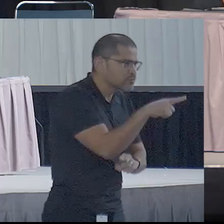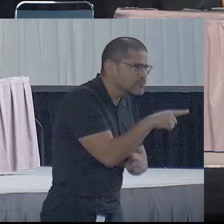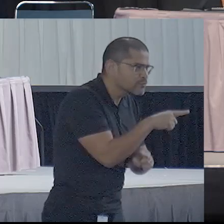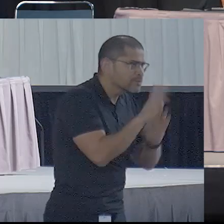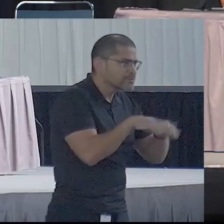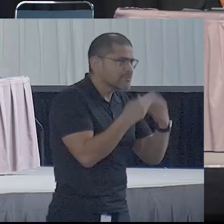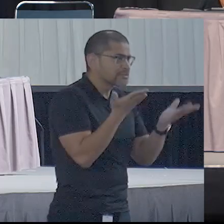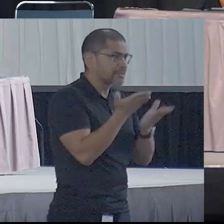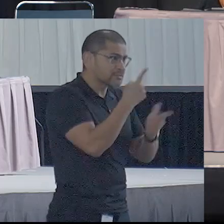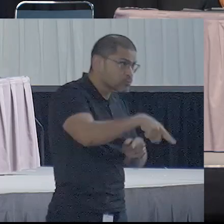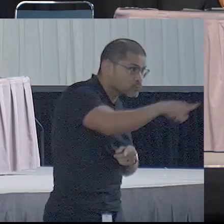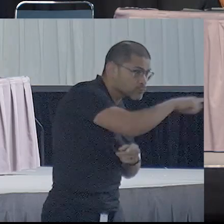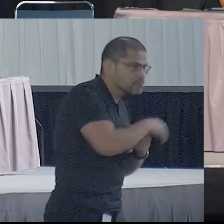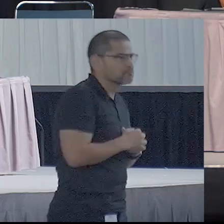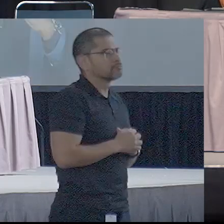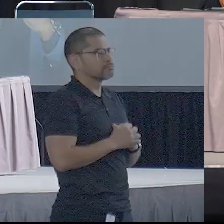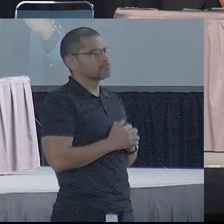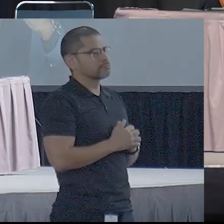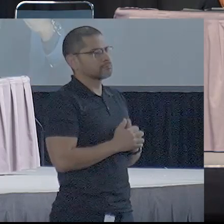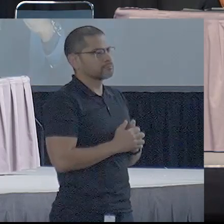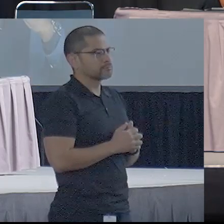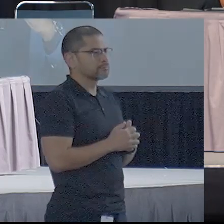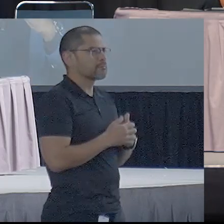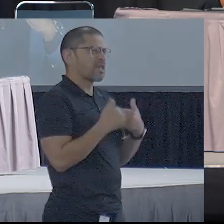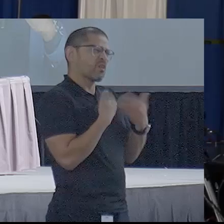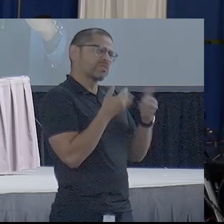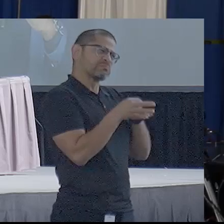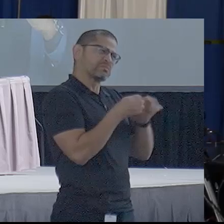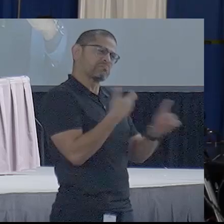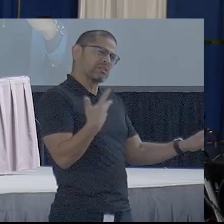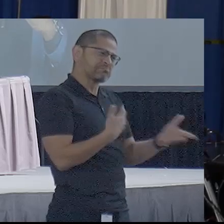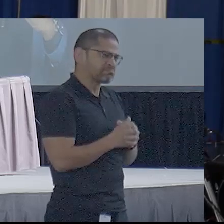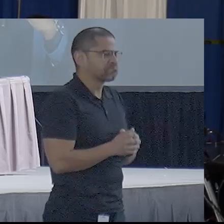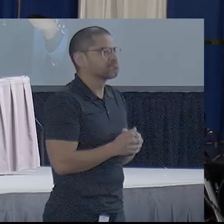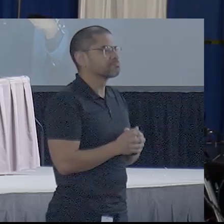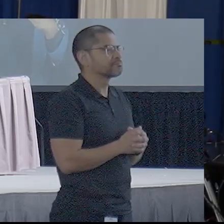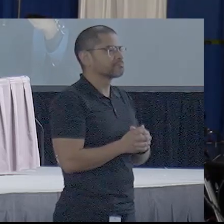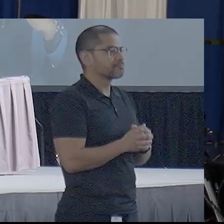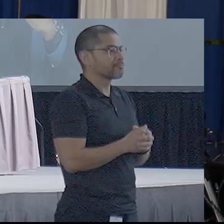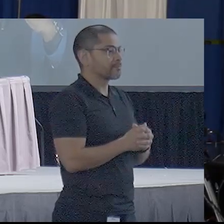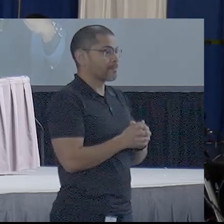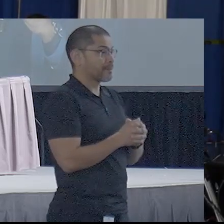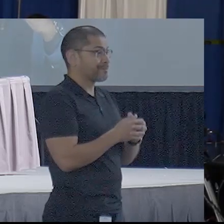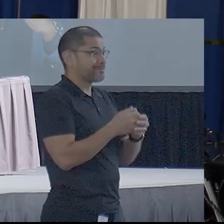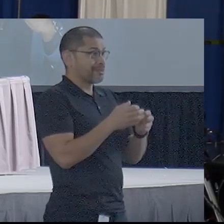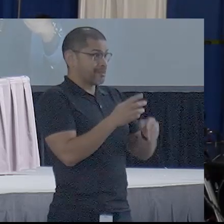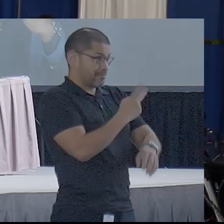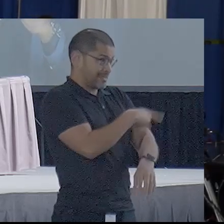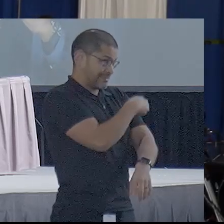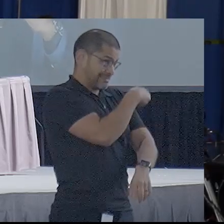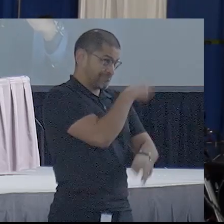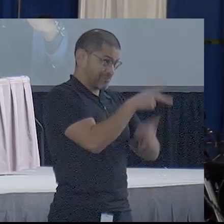So, and I wanted to elaborate on that as well, because that is important, that our patients, we try to get